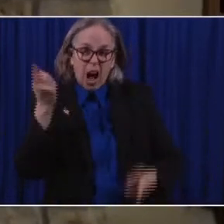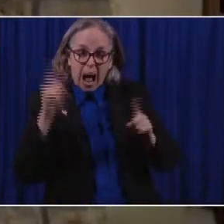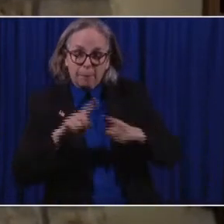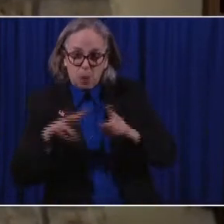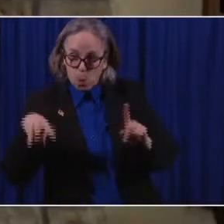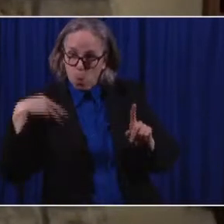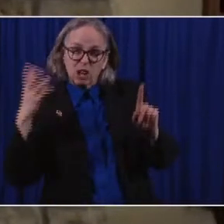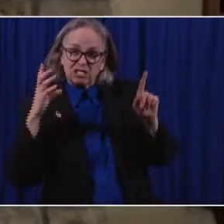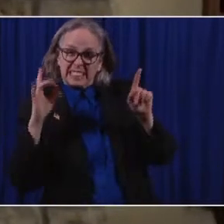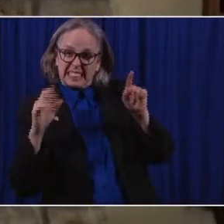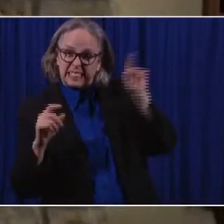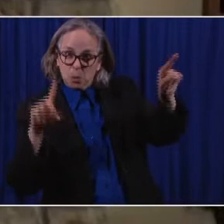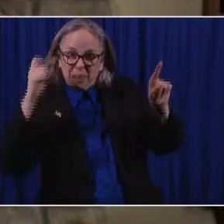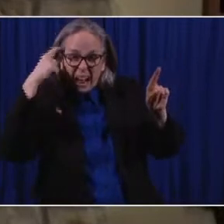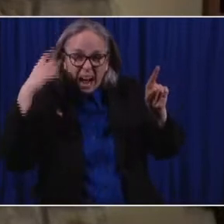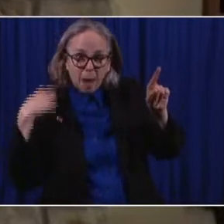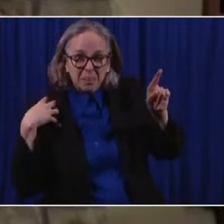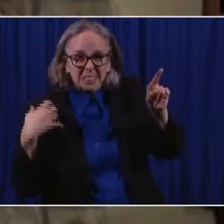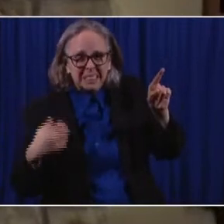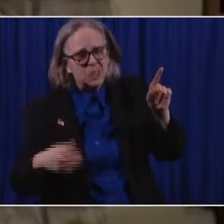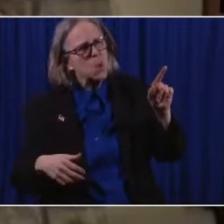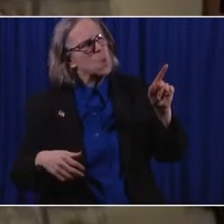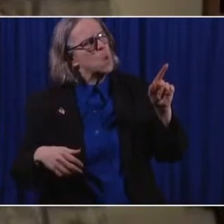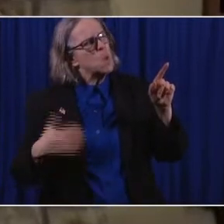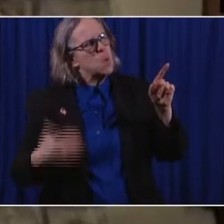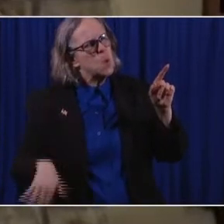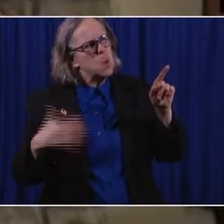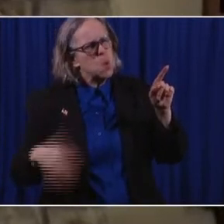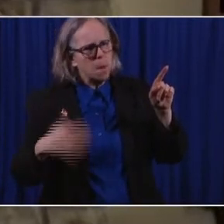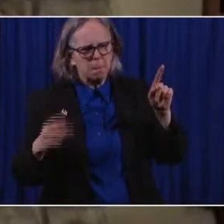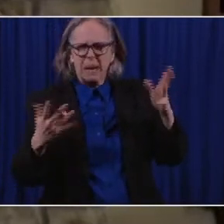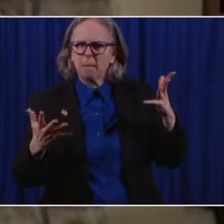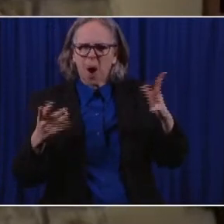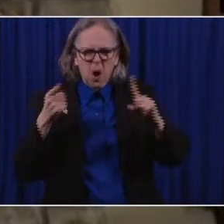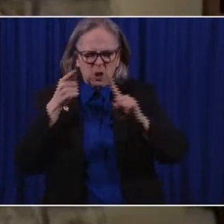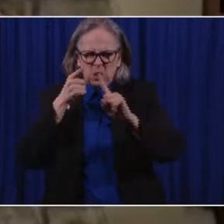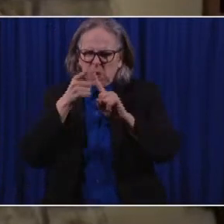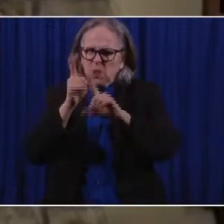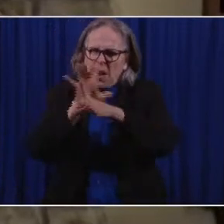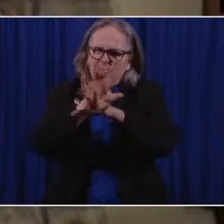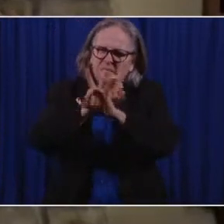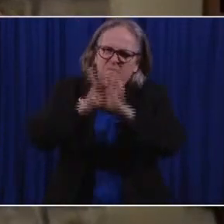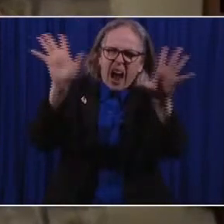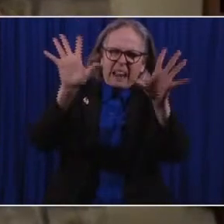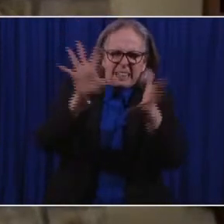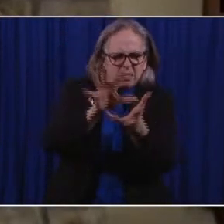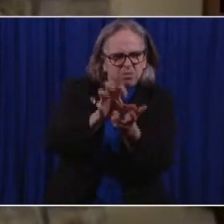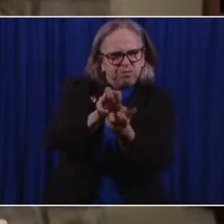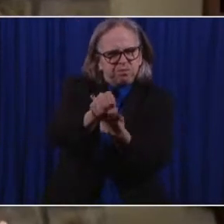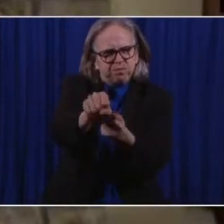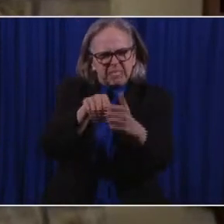there are people of violence, and we saw there are people who have no